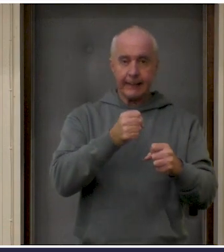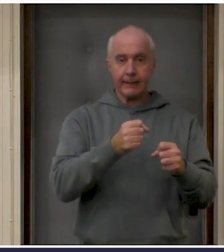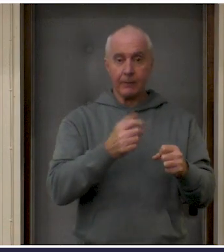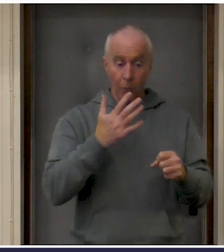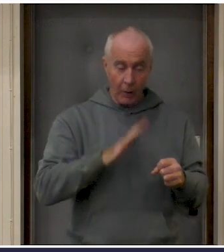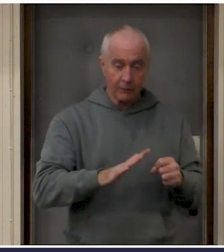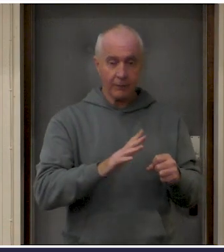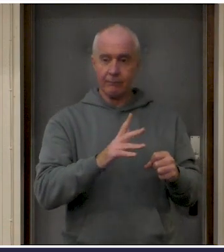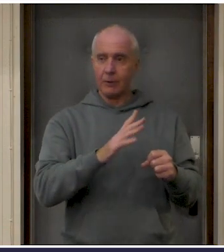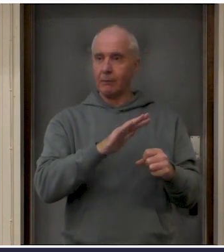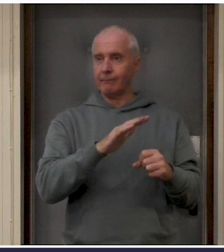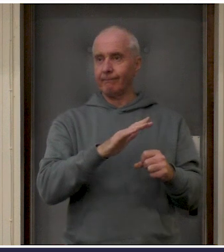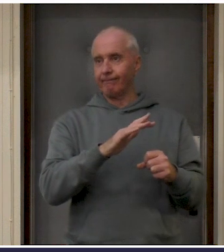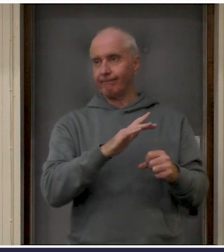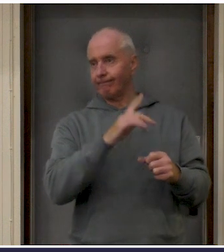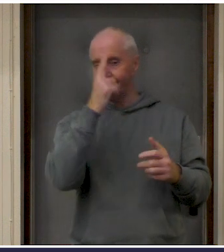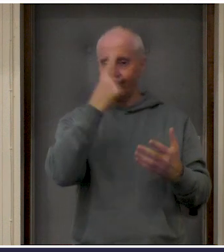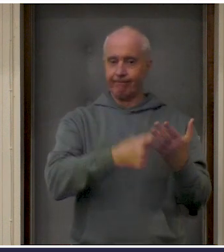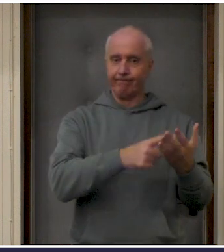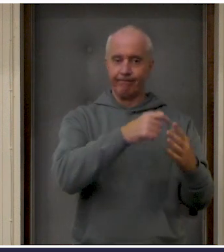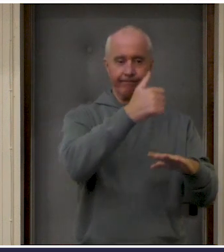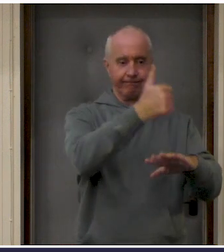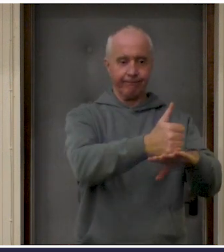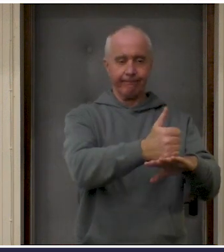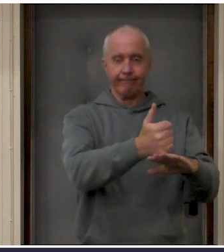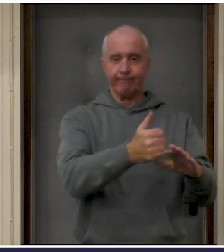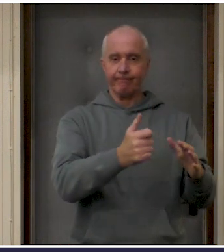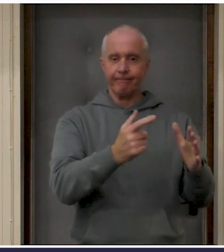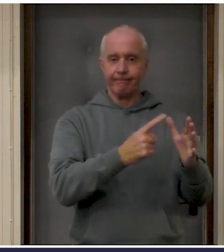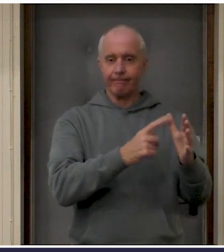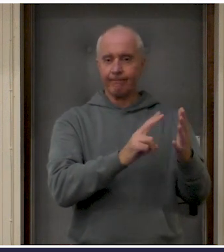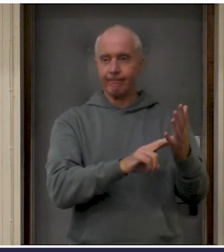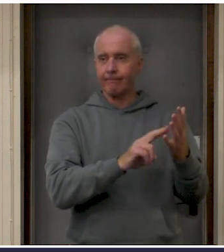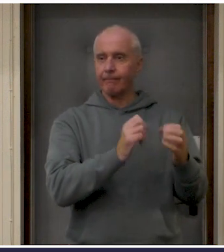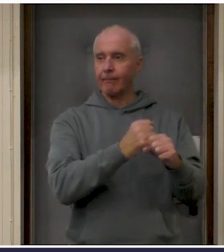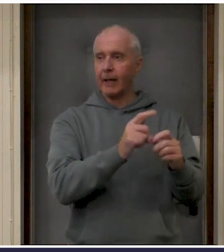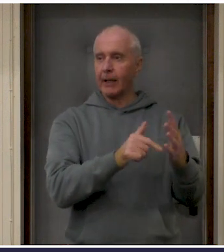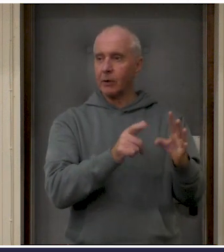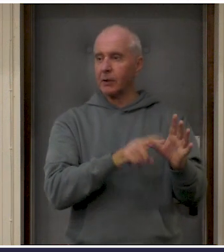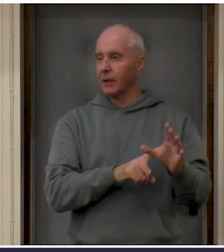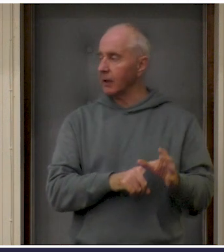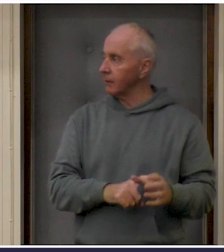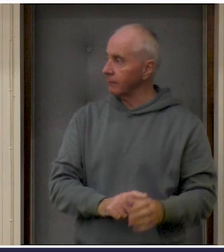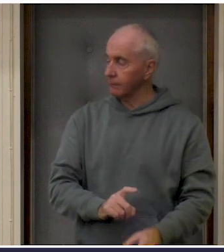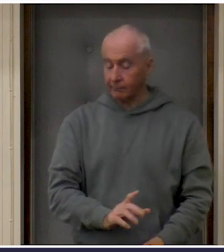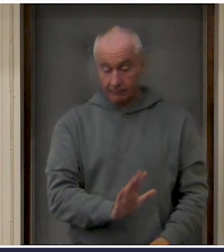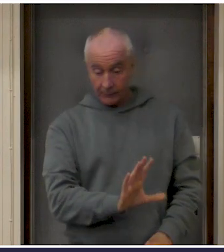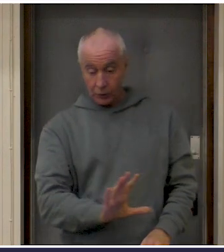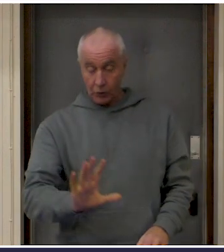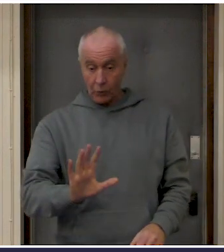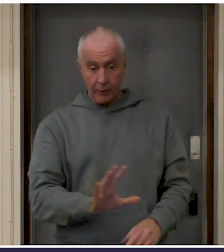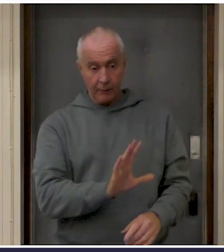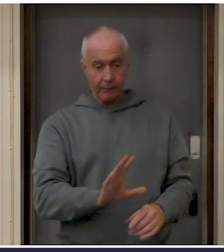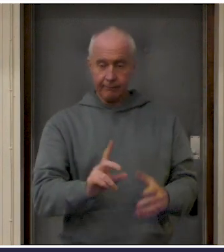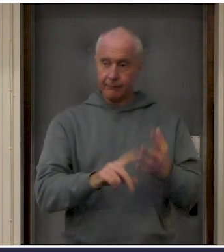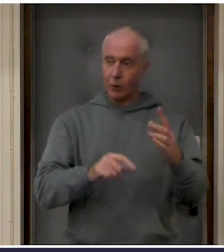it. In terms of where next, we sort of covered it, but yeah, industrial sites, other nuclear